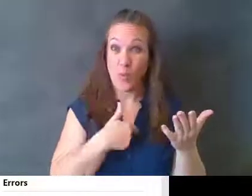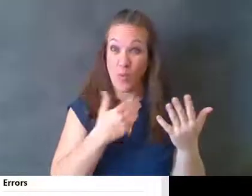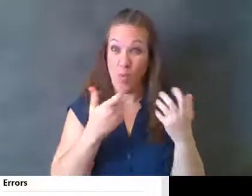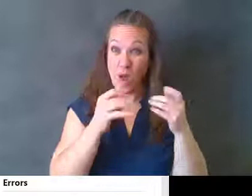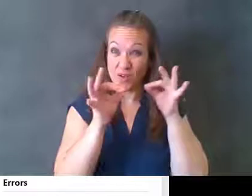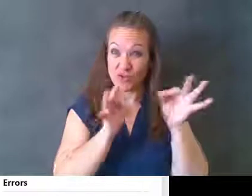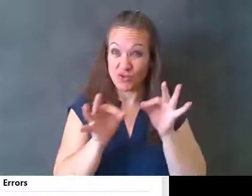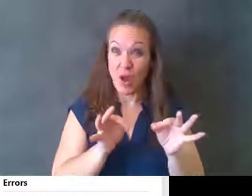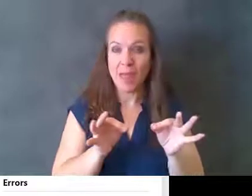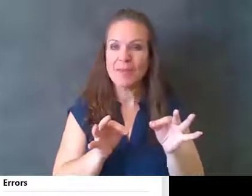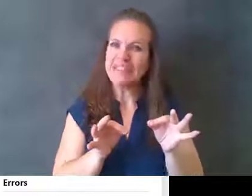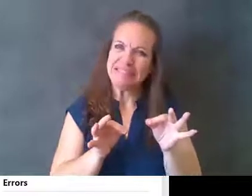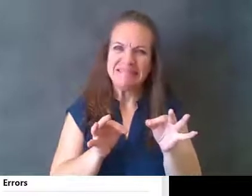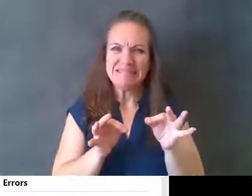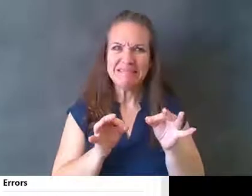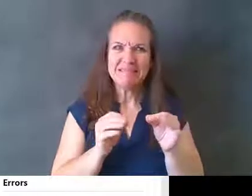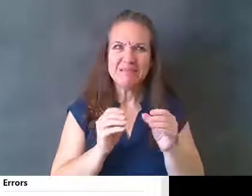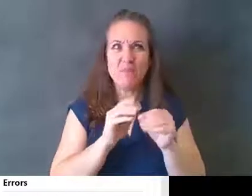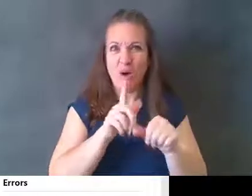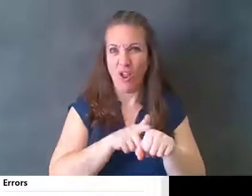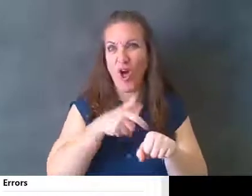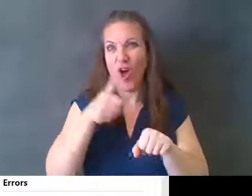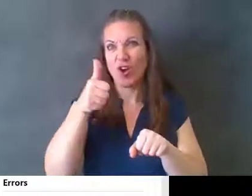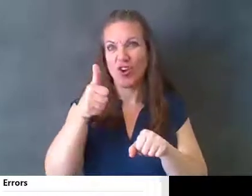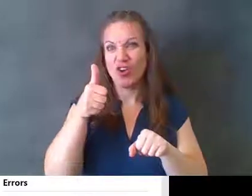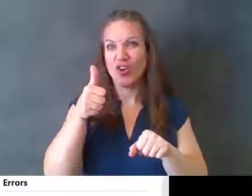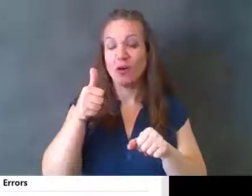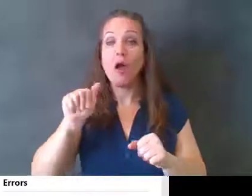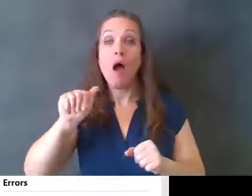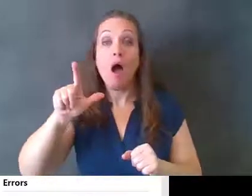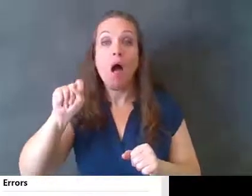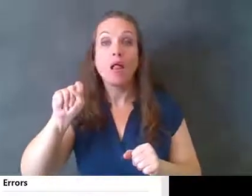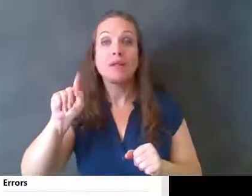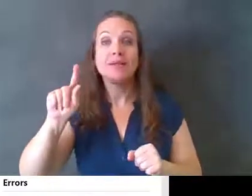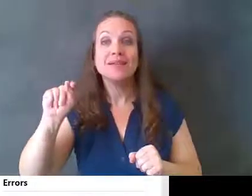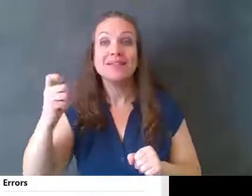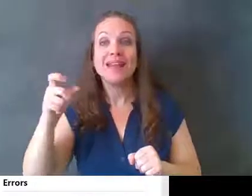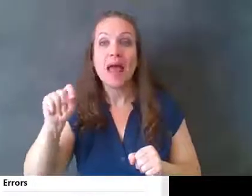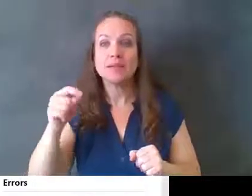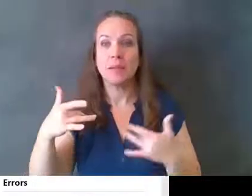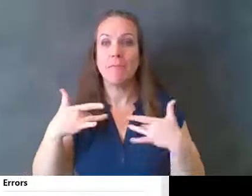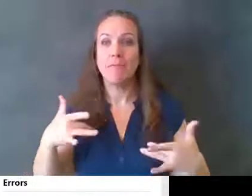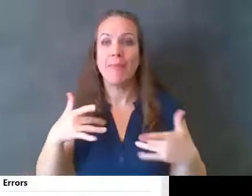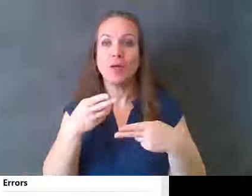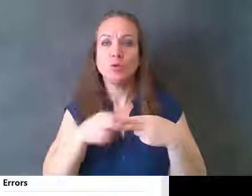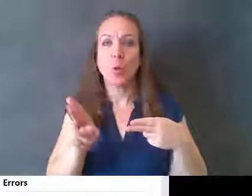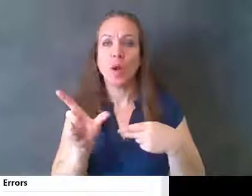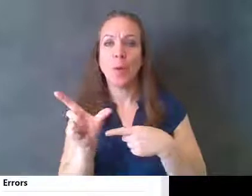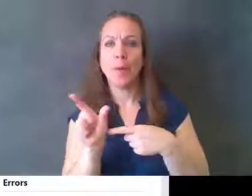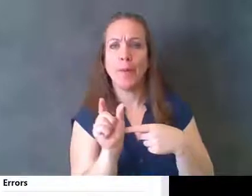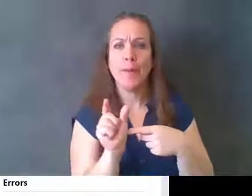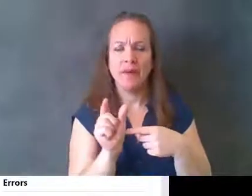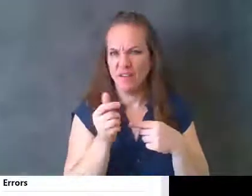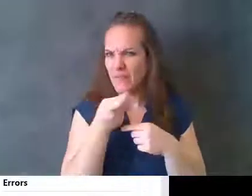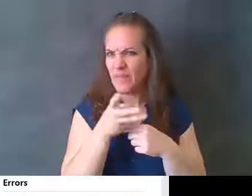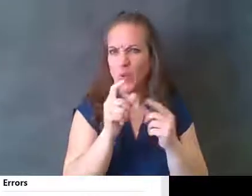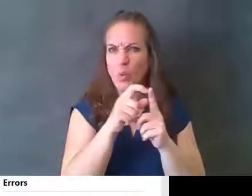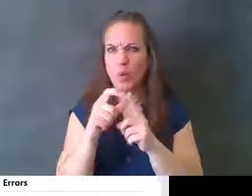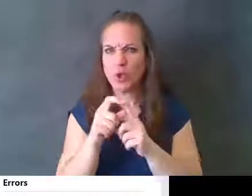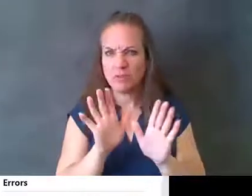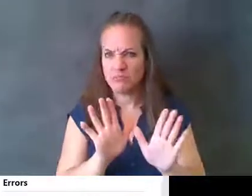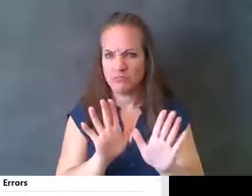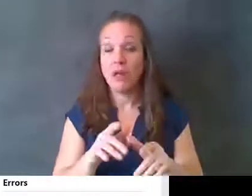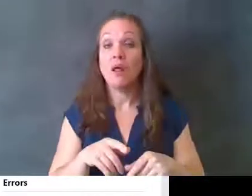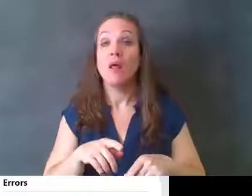really needs a longer description than what's appropriate to put in alt text. And if that's the case, you're going to need to think of different places in